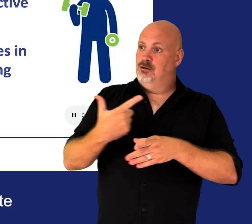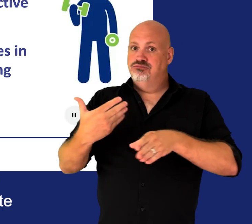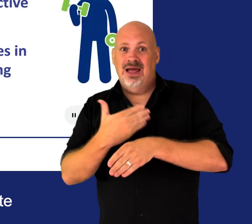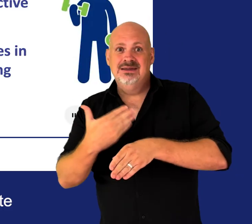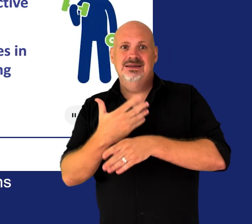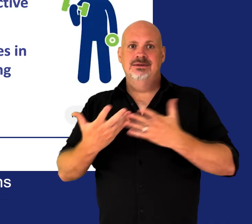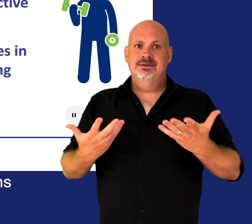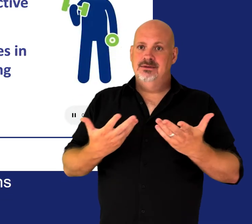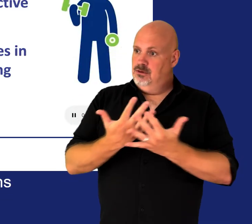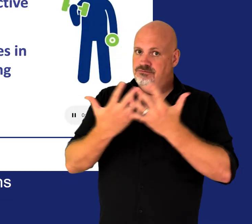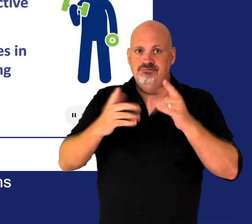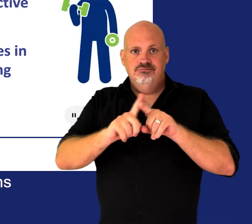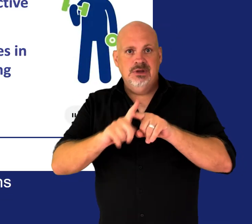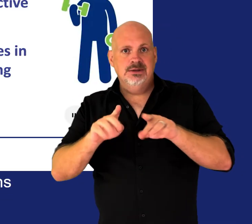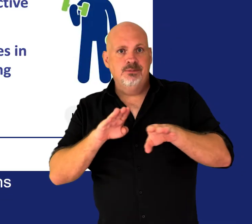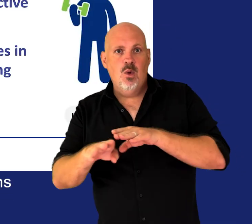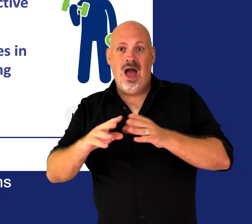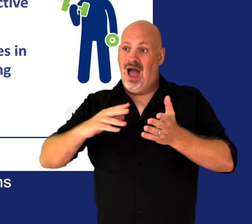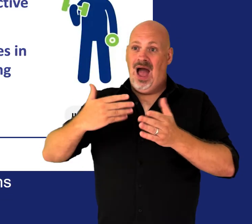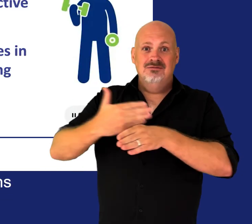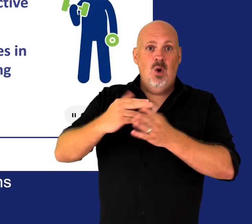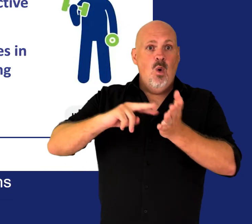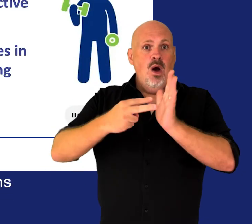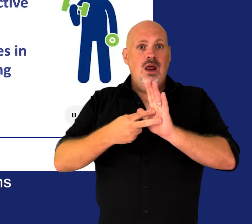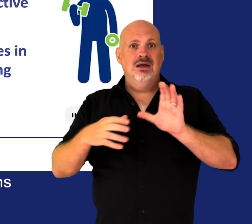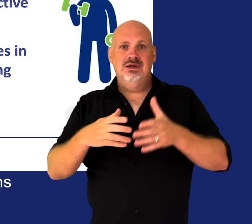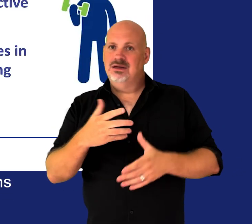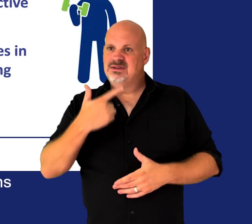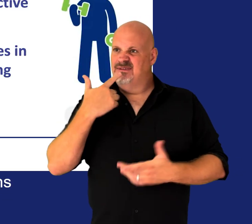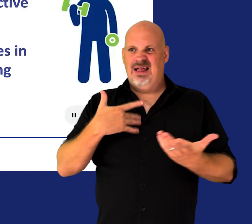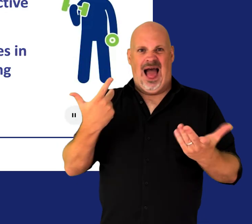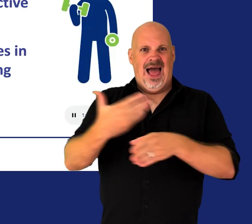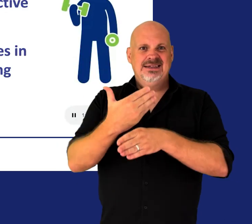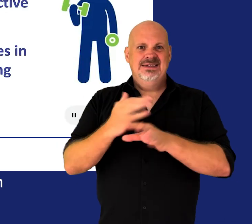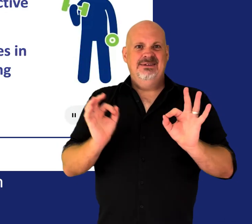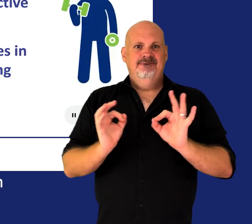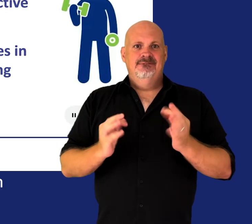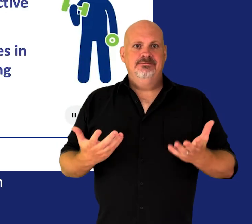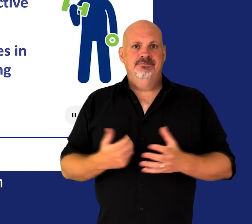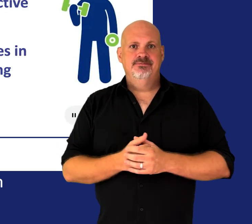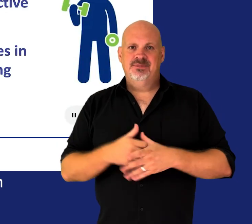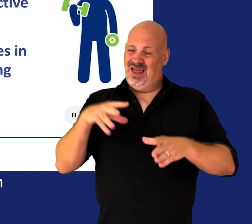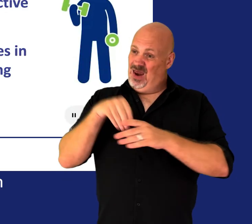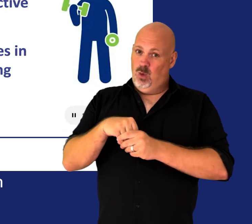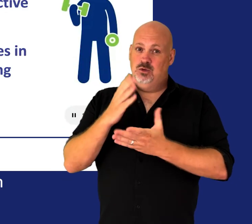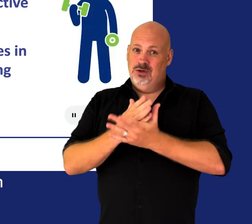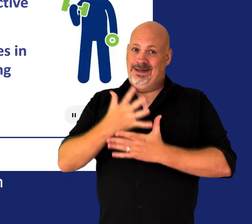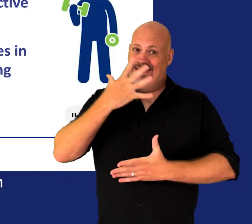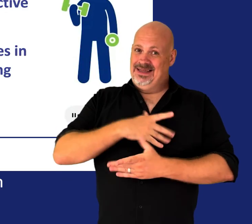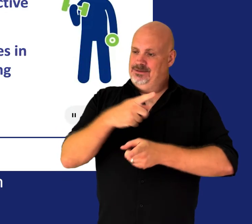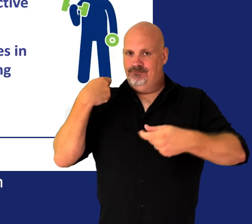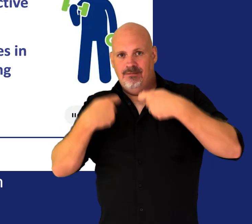practice, despite many sport and activity organisations saying that they are inclusive. Inclusion very much depends